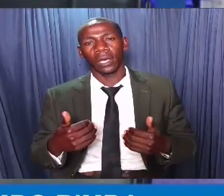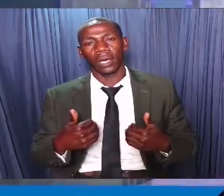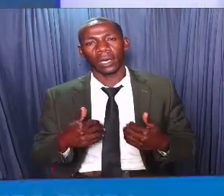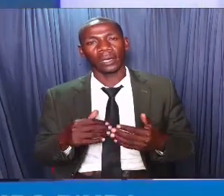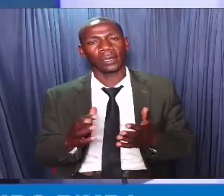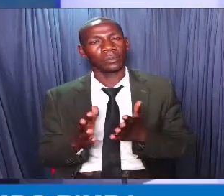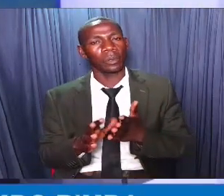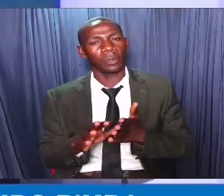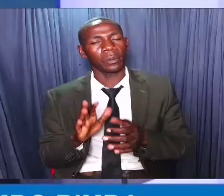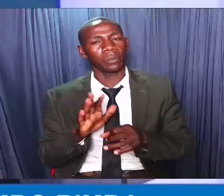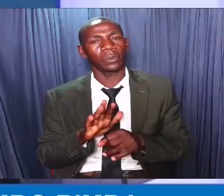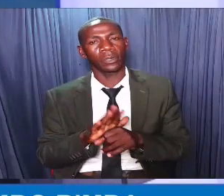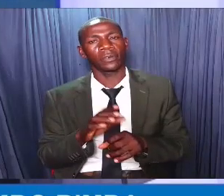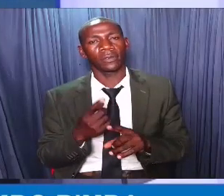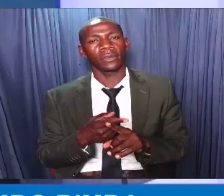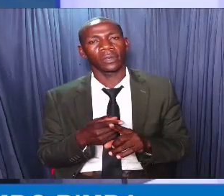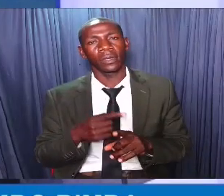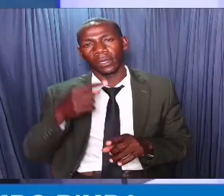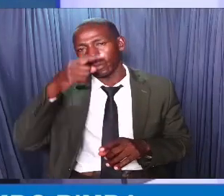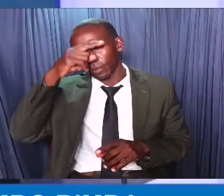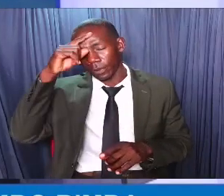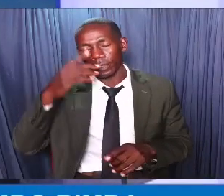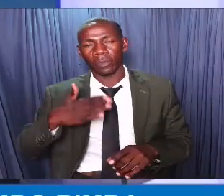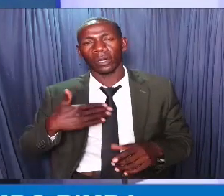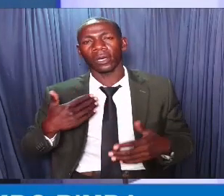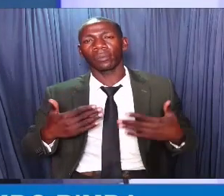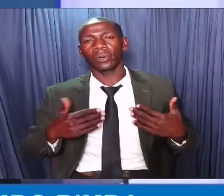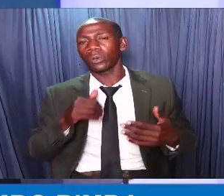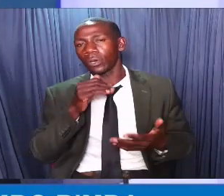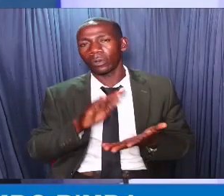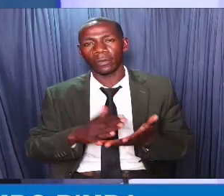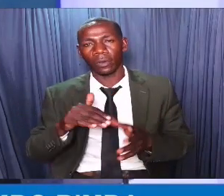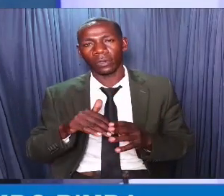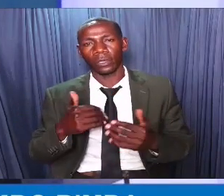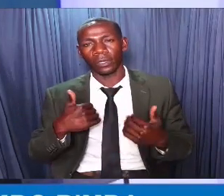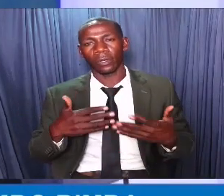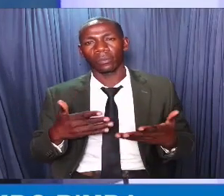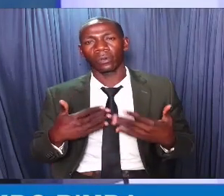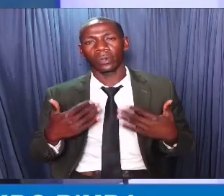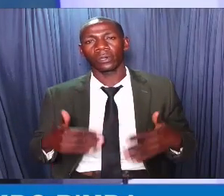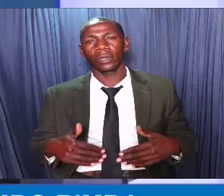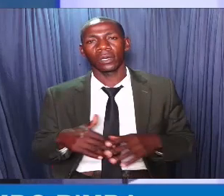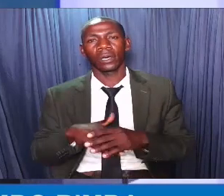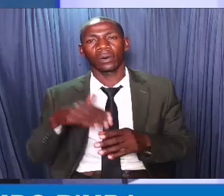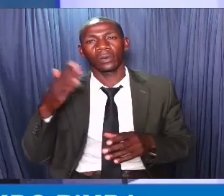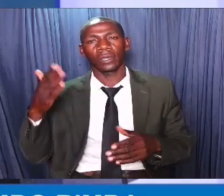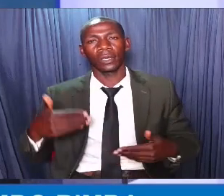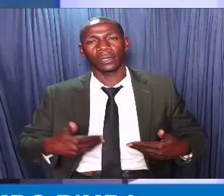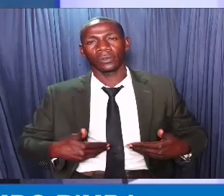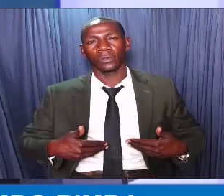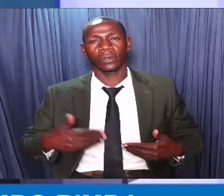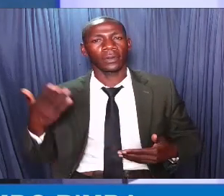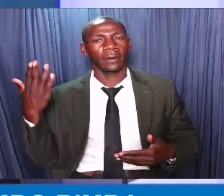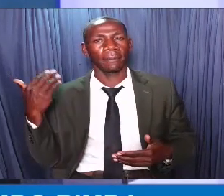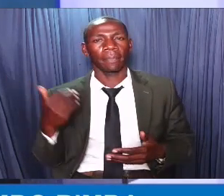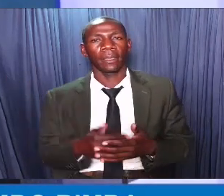kila aina. I got all kind of sickness. Maana mwili wangu sikumtukuza Mungu. Because I never glorified God with my body. Huko ujanani huko. Back in my